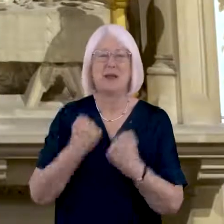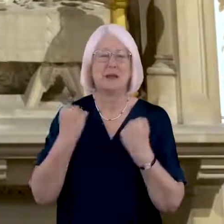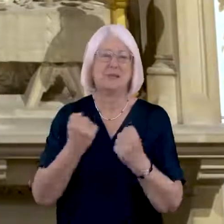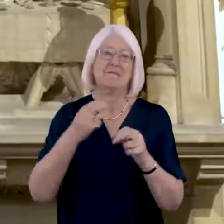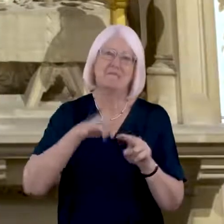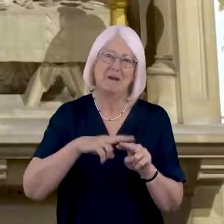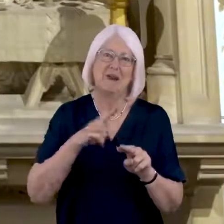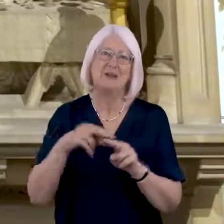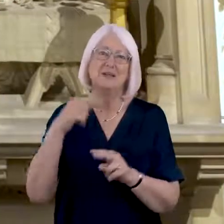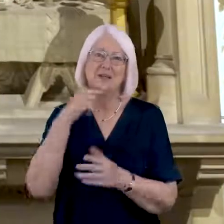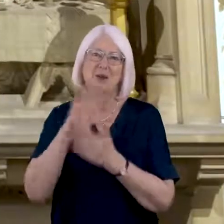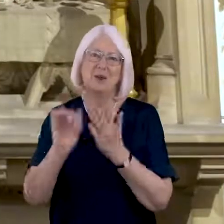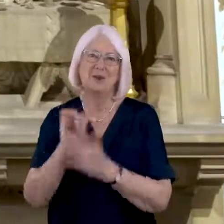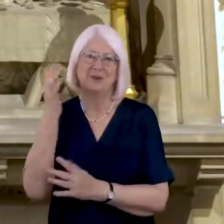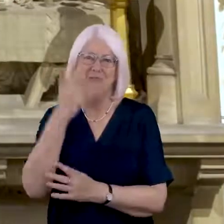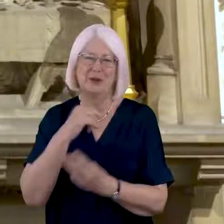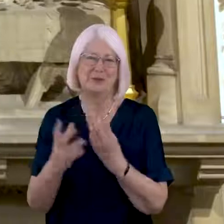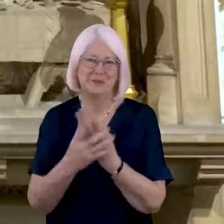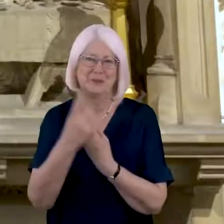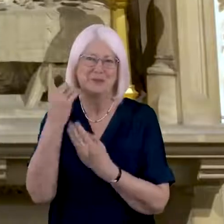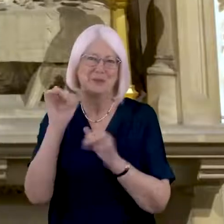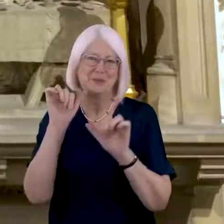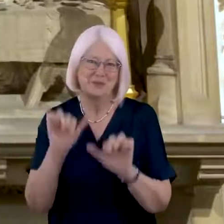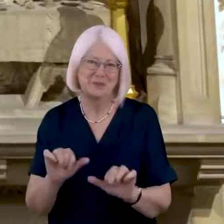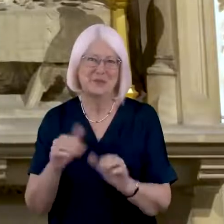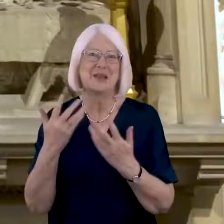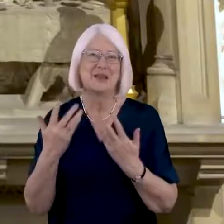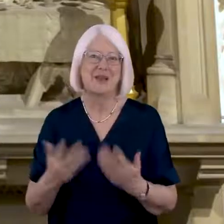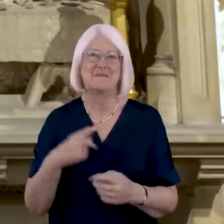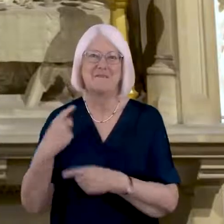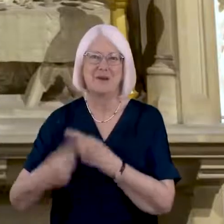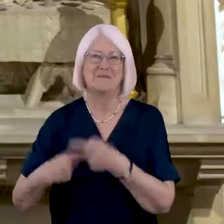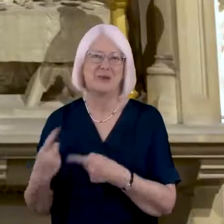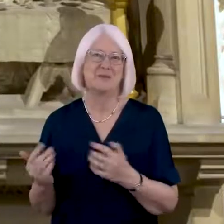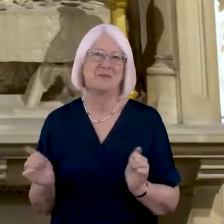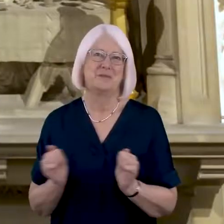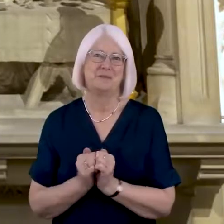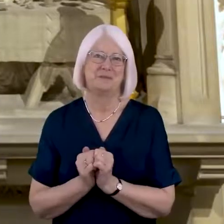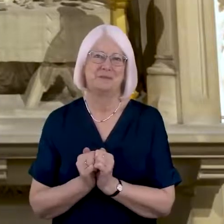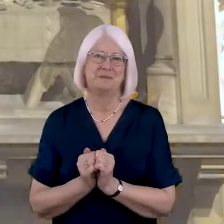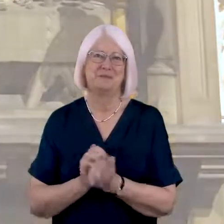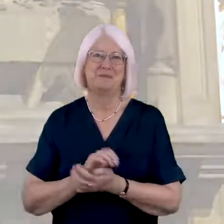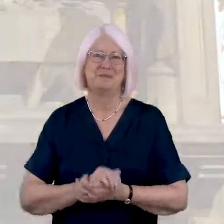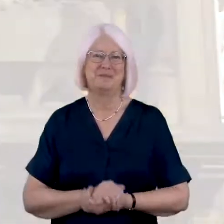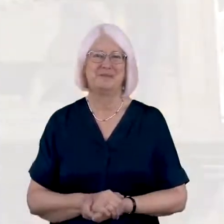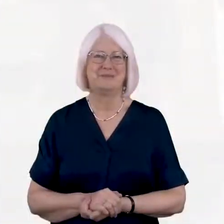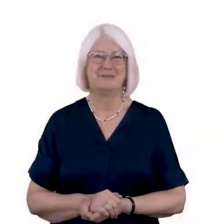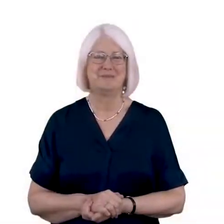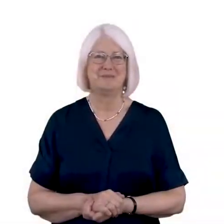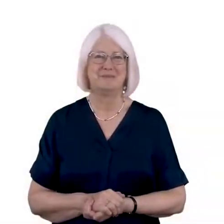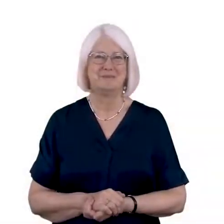the Holy Spirit, be with you now and forever. Amen.